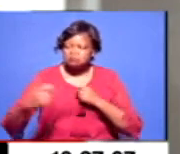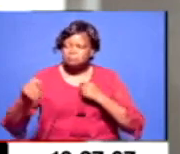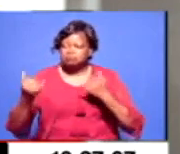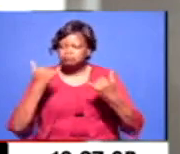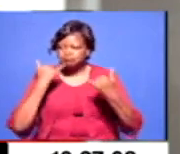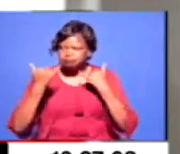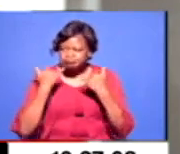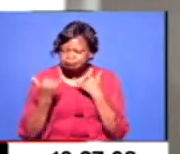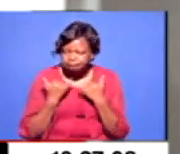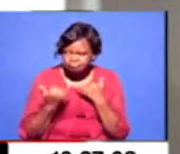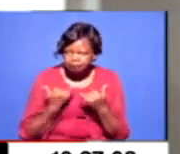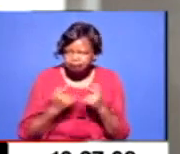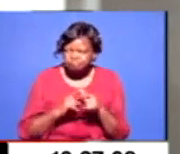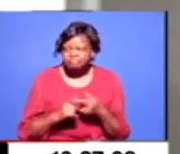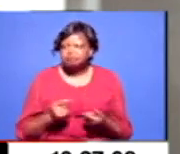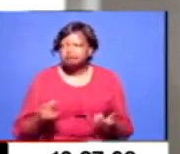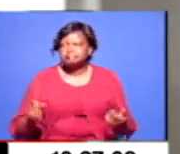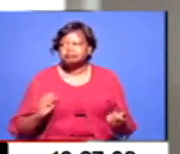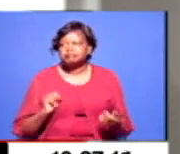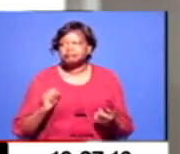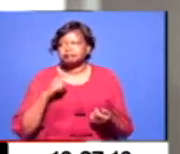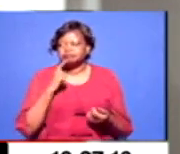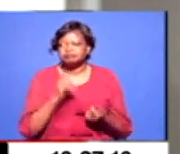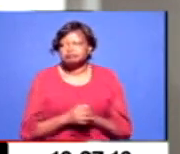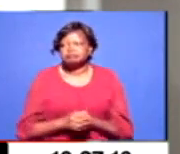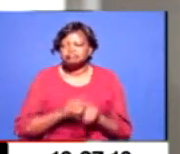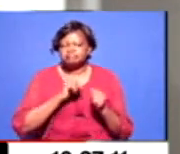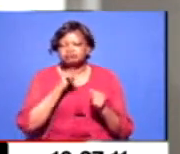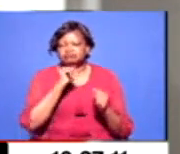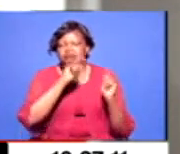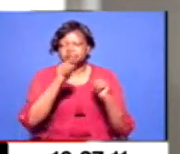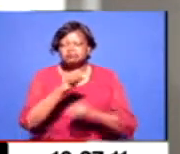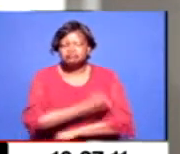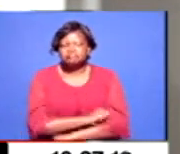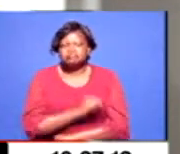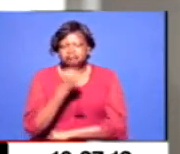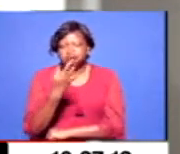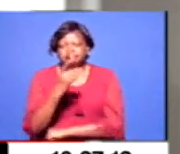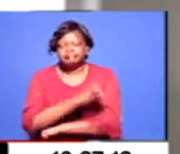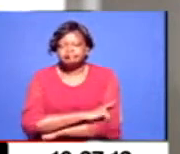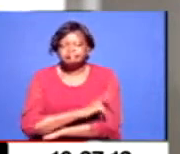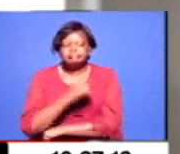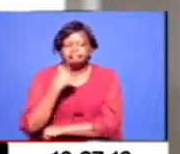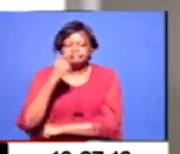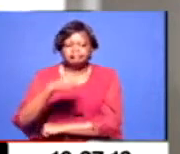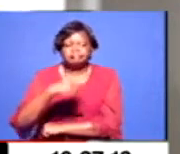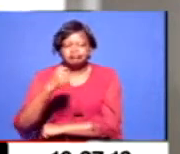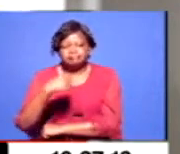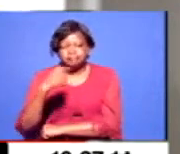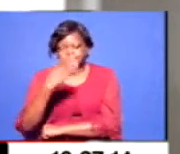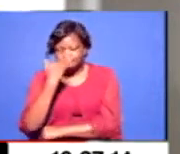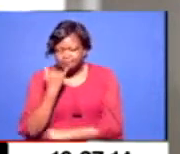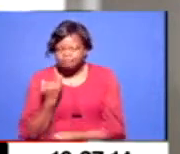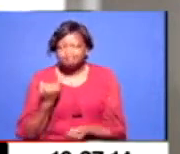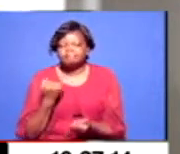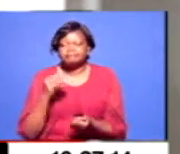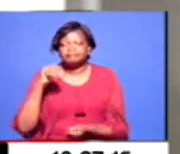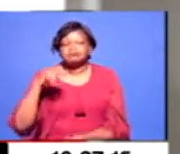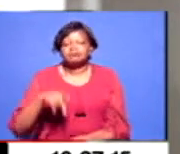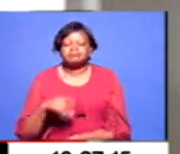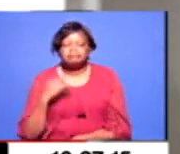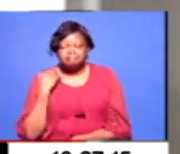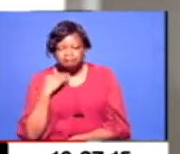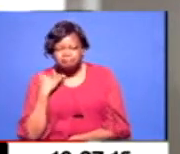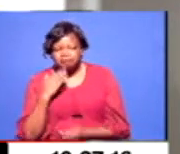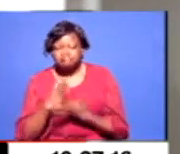a need. We also have girls who are not coming to school, maybe 3 days, 4 days in a month, because they have this issue. Some of them are living